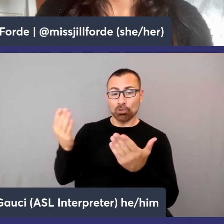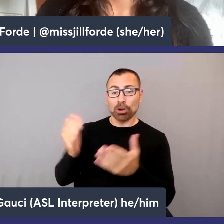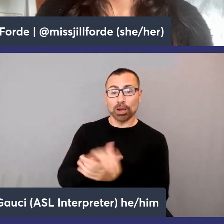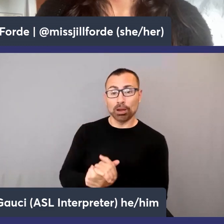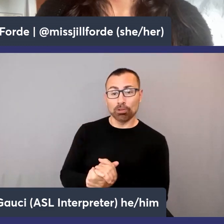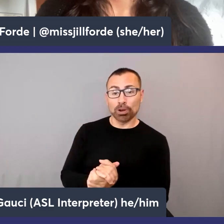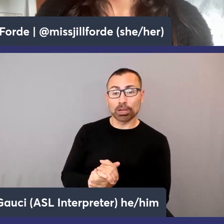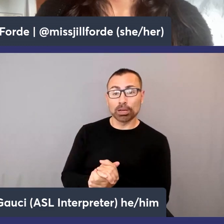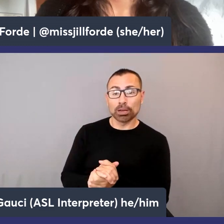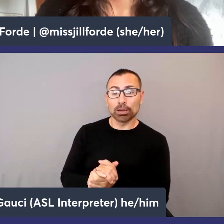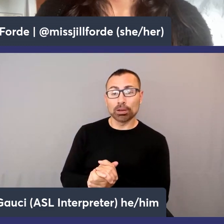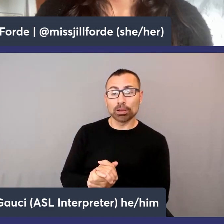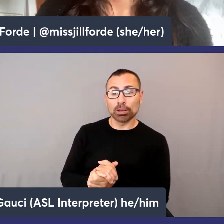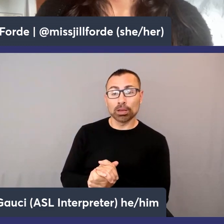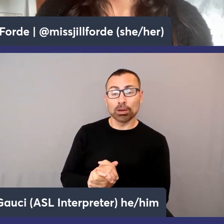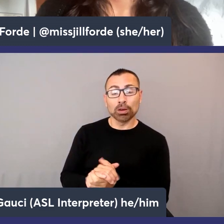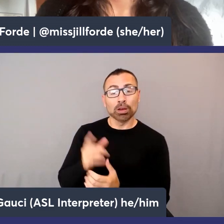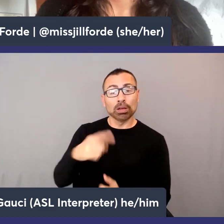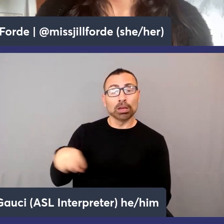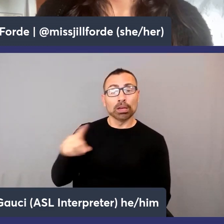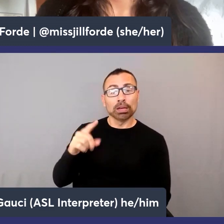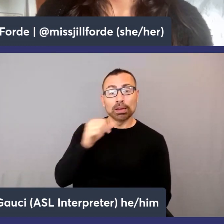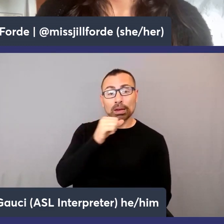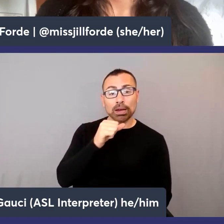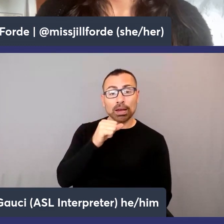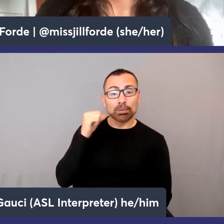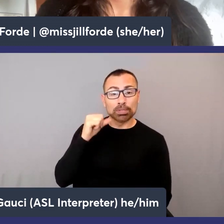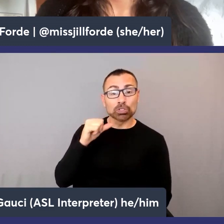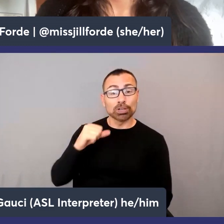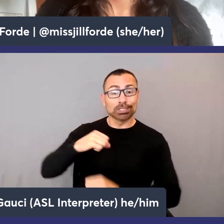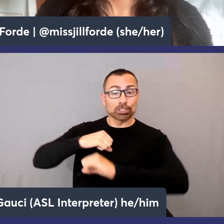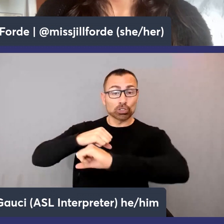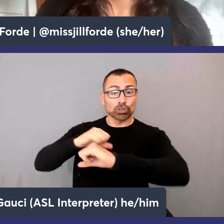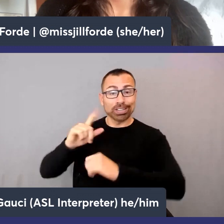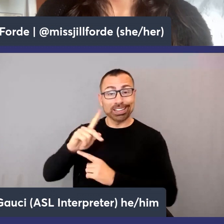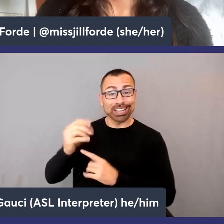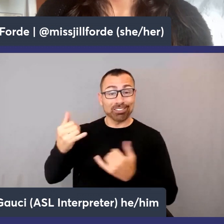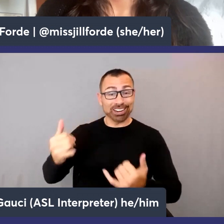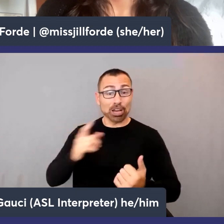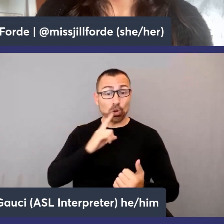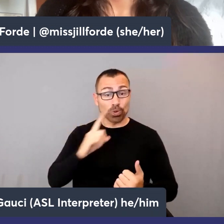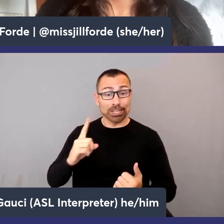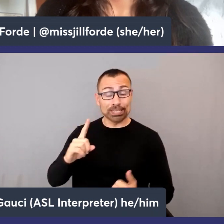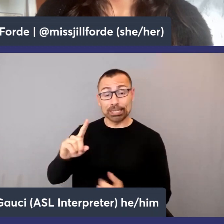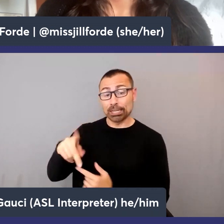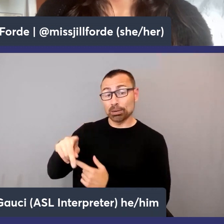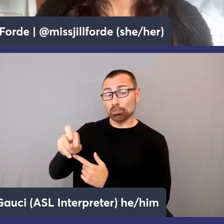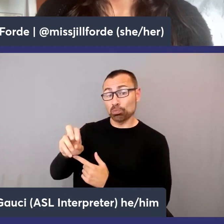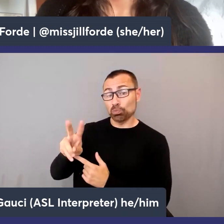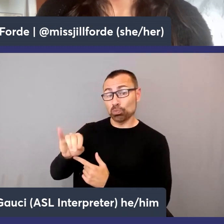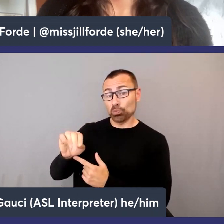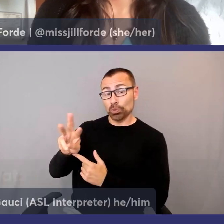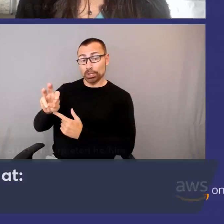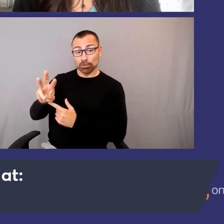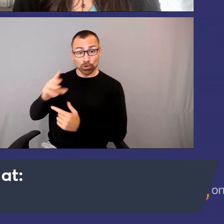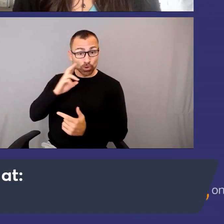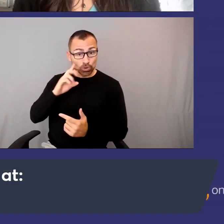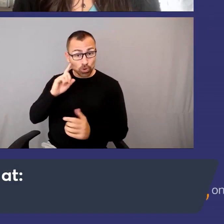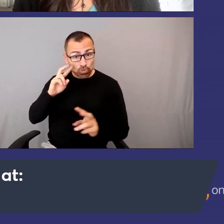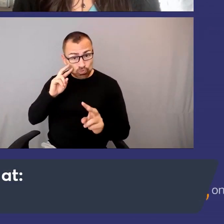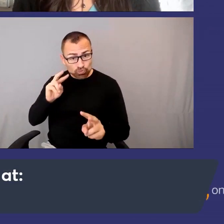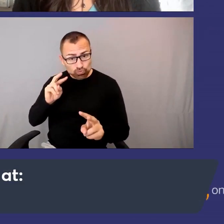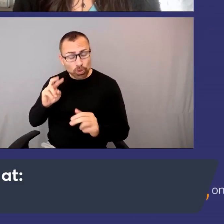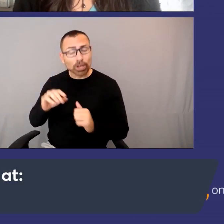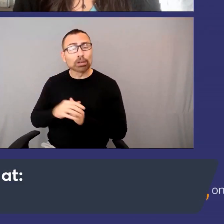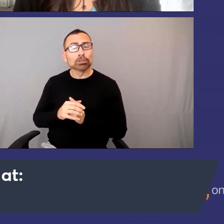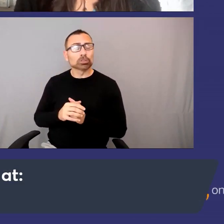all the Amazon Security Lake now is in preview, so it's available to all of our customers to leverage at no cost